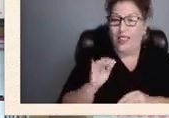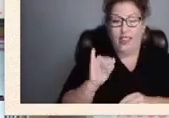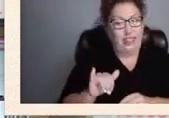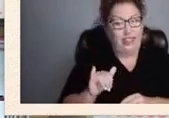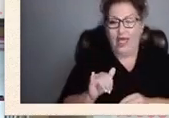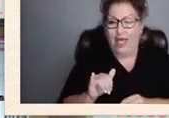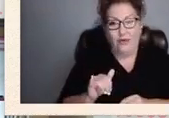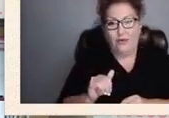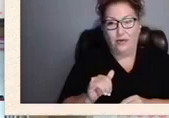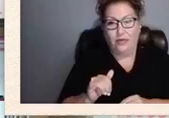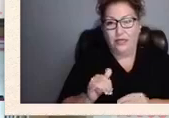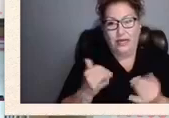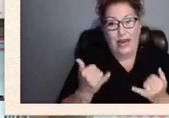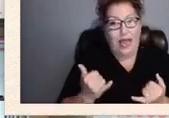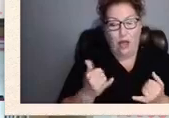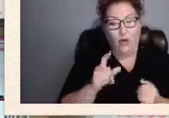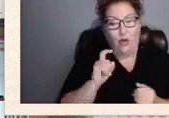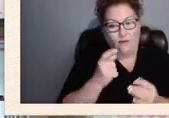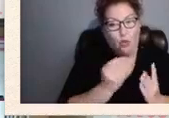get that done.